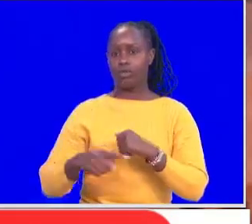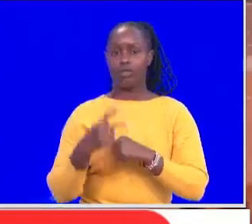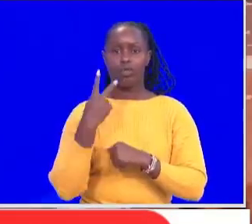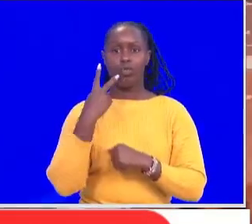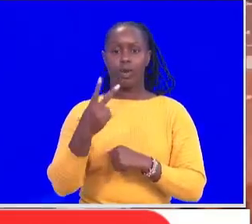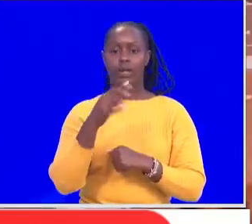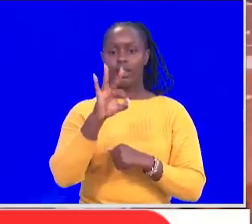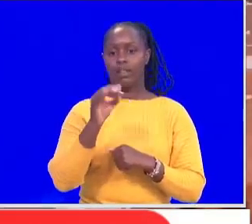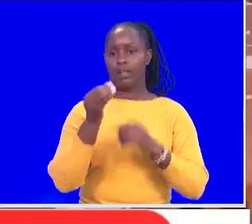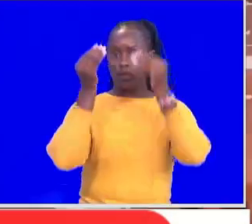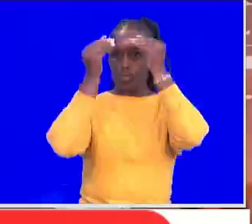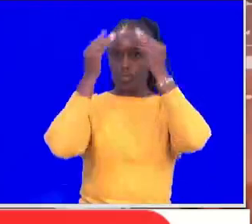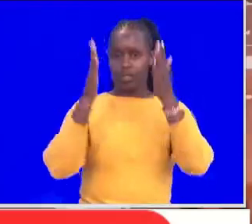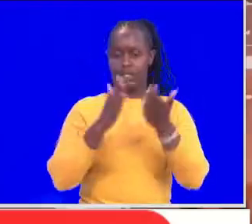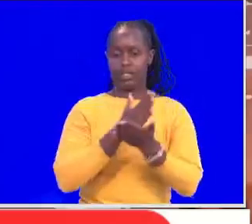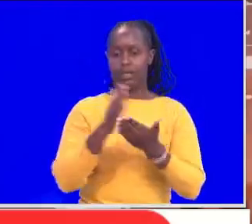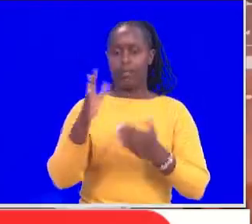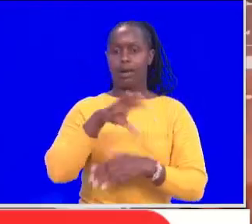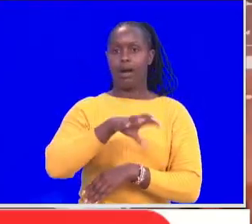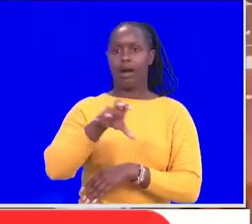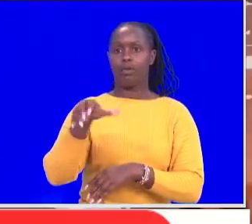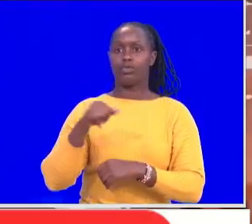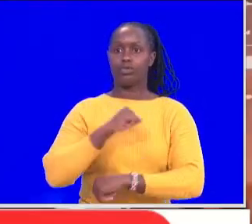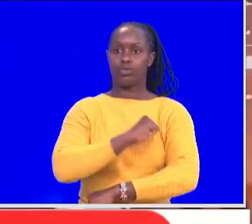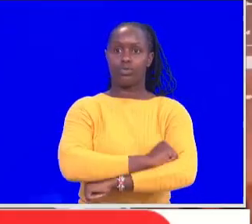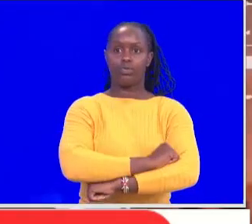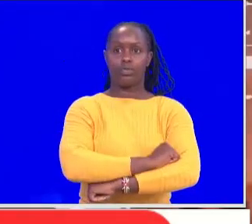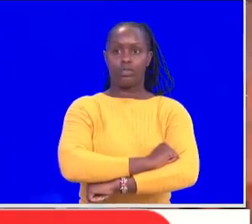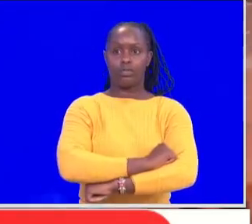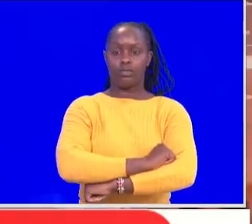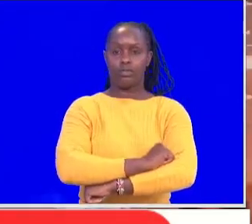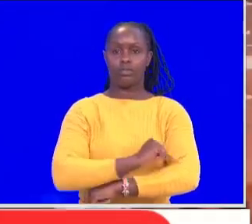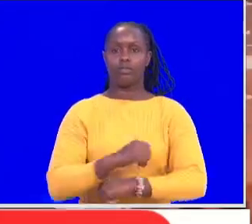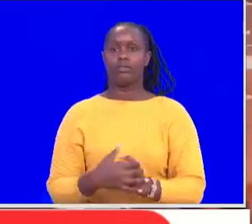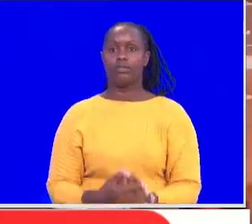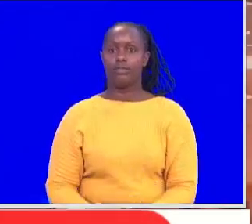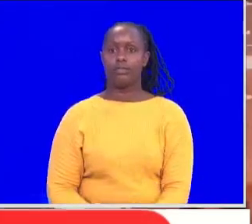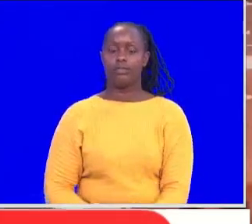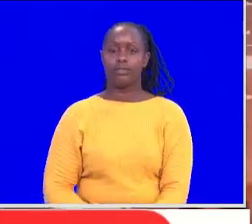792,230 students in sub-county schools. Andrin Kilemi, TV.